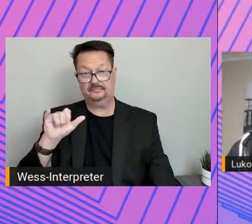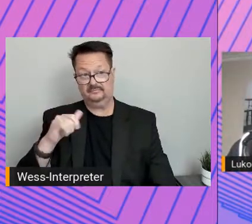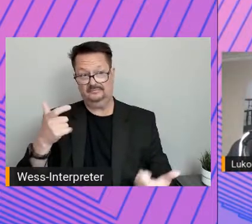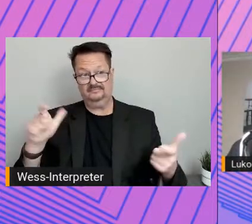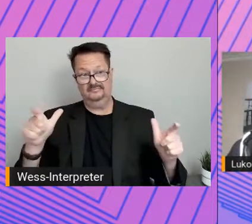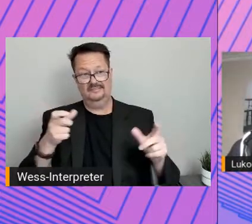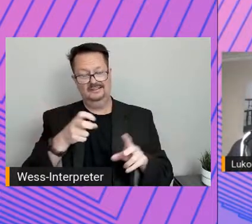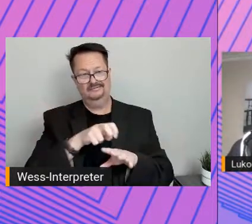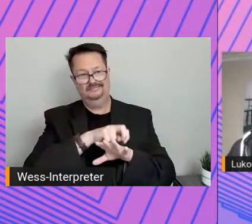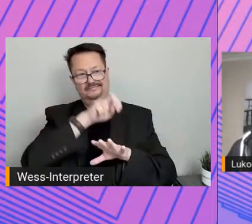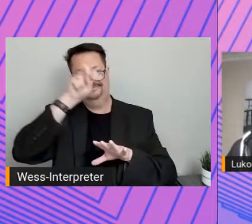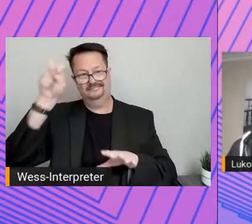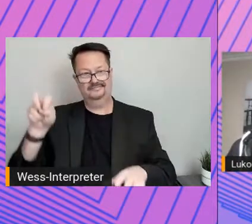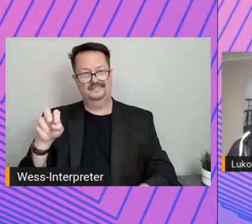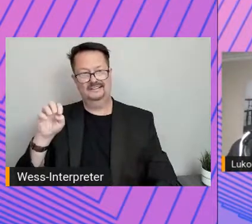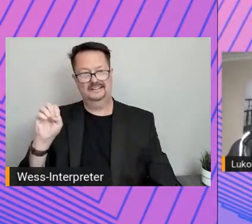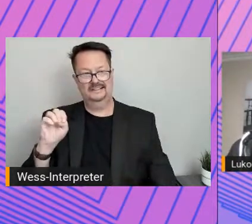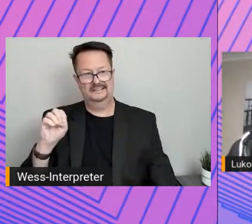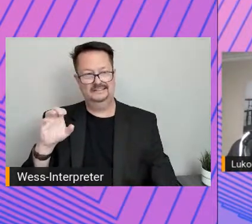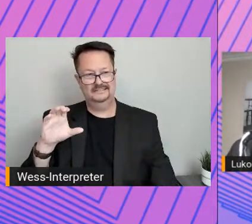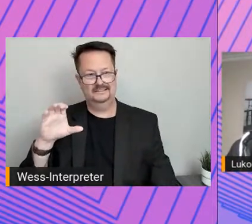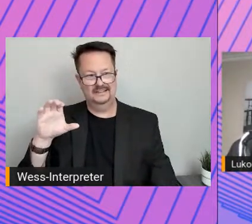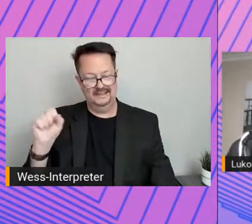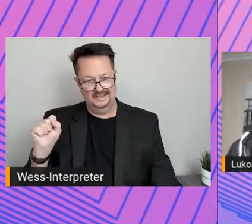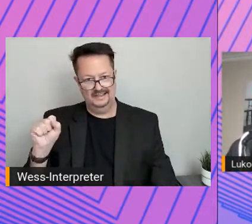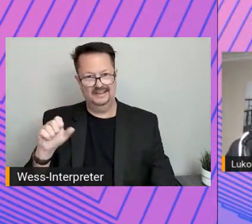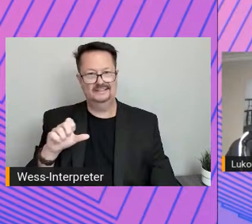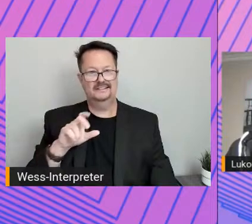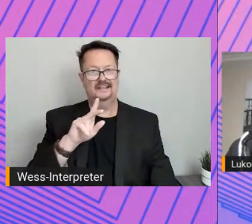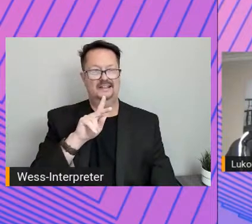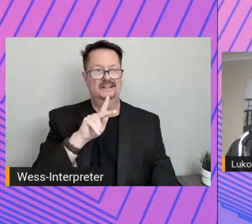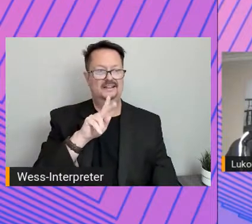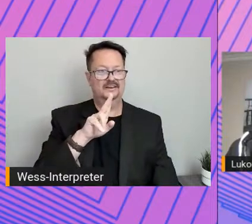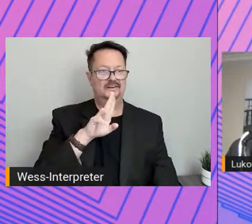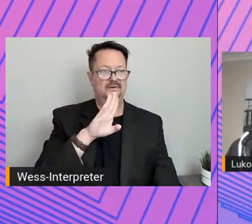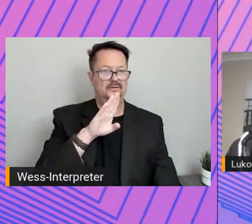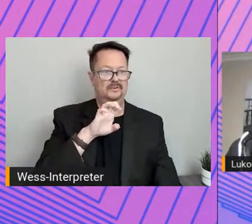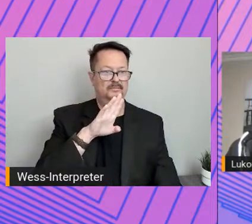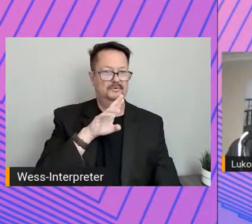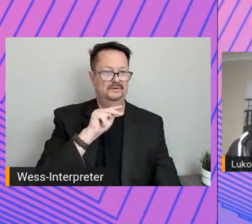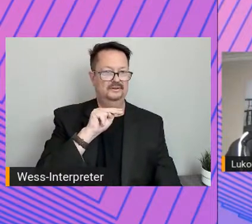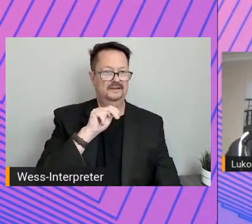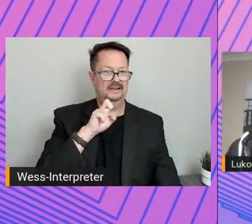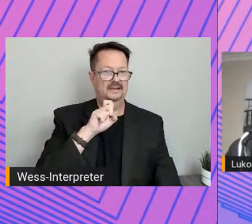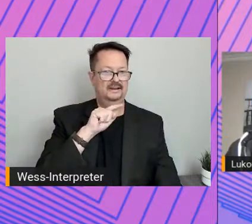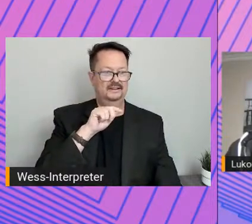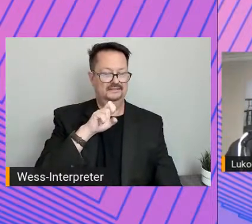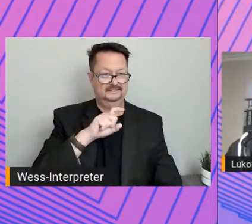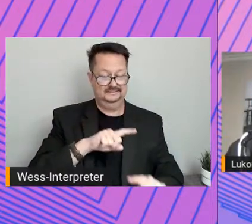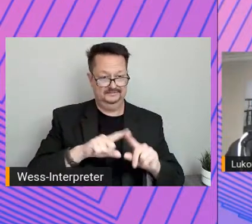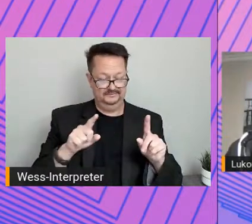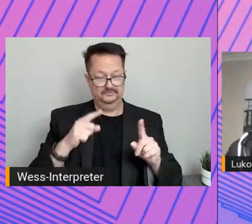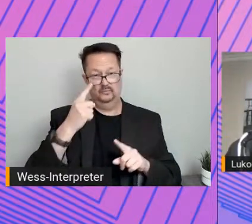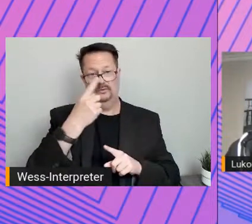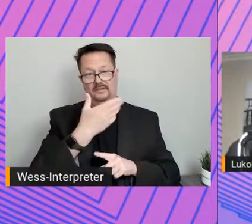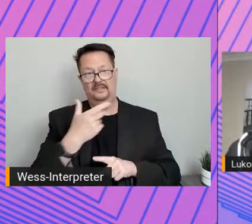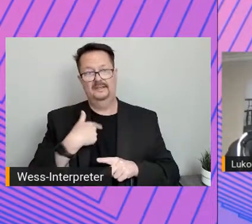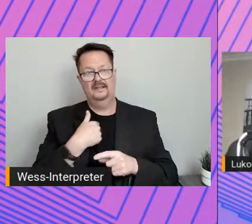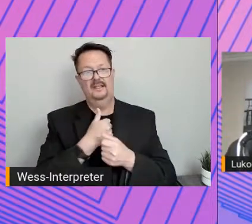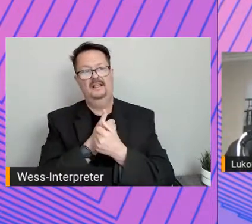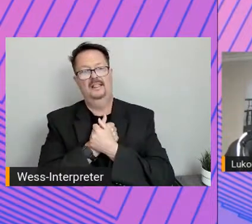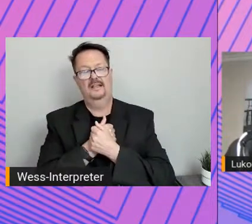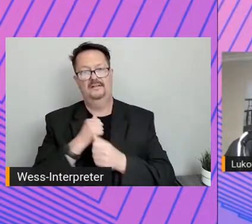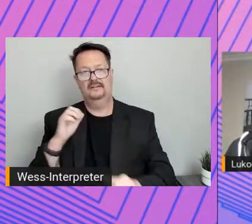because ECS and Kubernetes are different. You might have heard me mention earlier on that one of the things I really love about